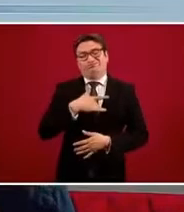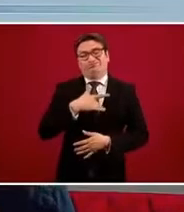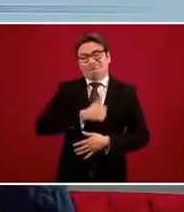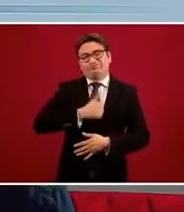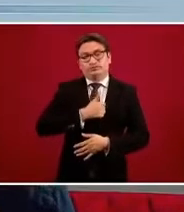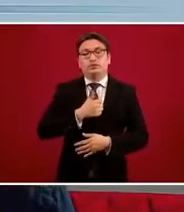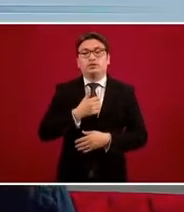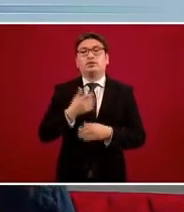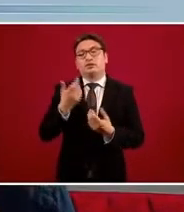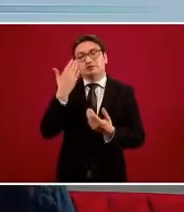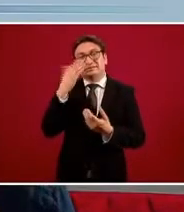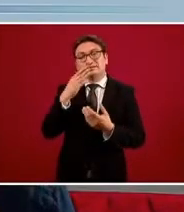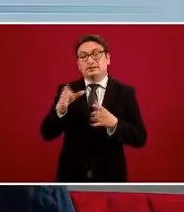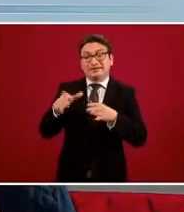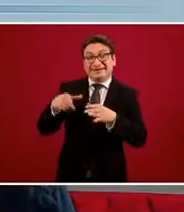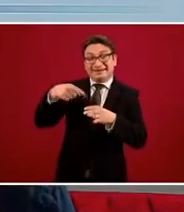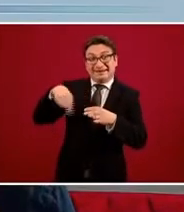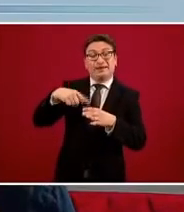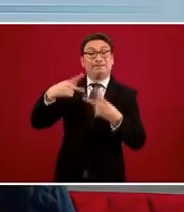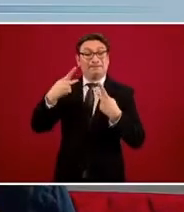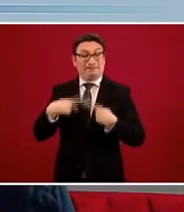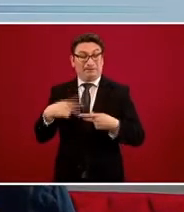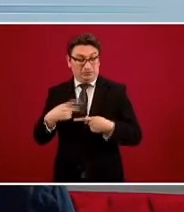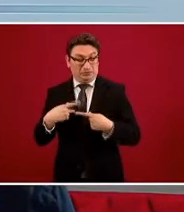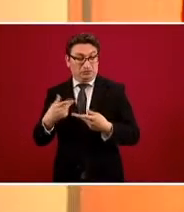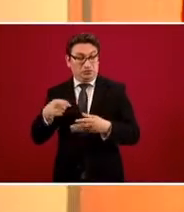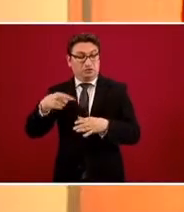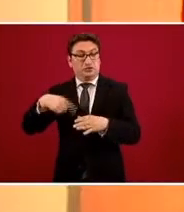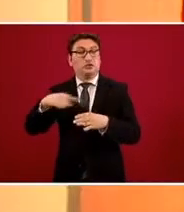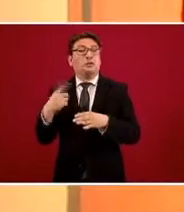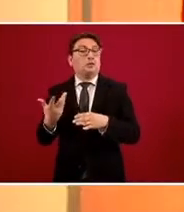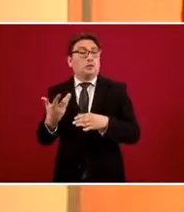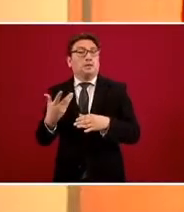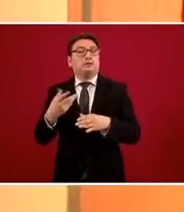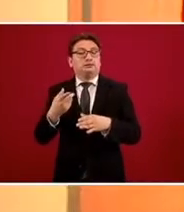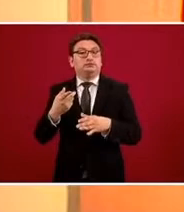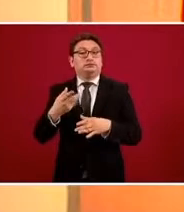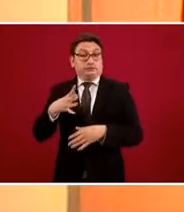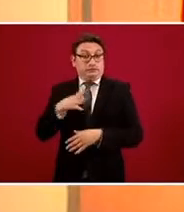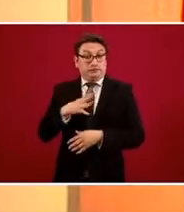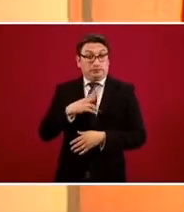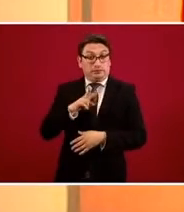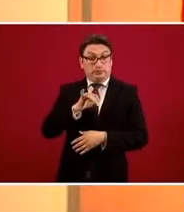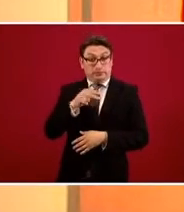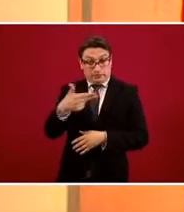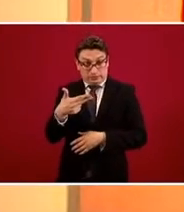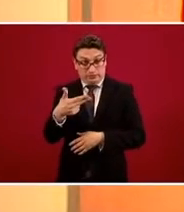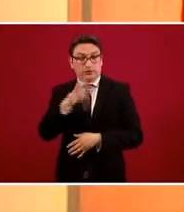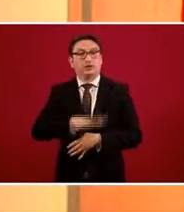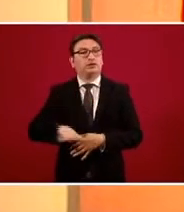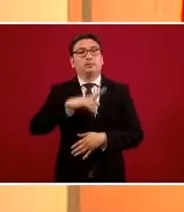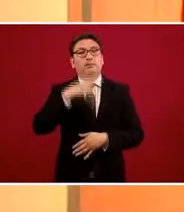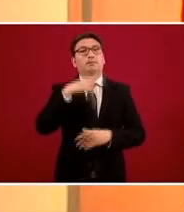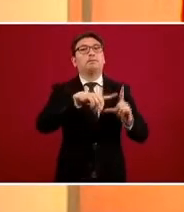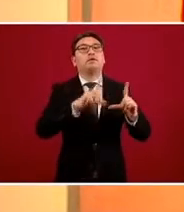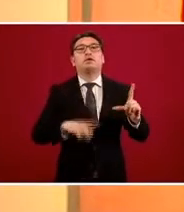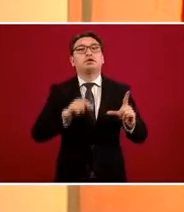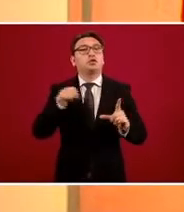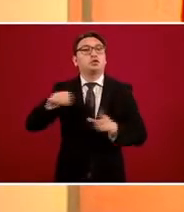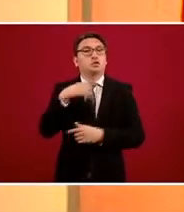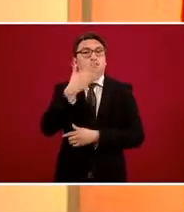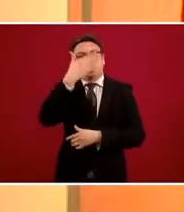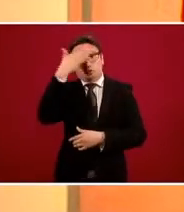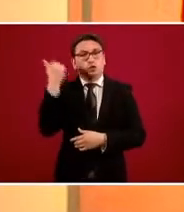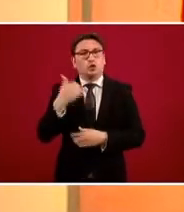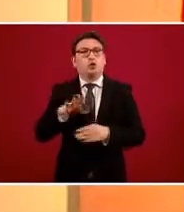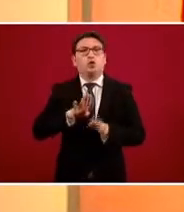life quality if they are treated properly, because now we have the drugs to do so. But unfortunately,